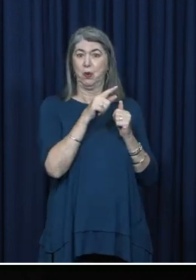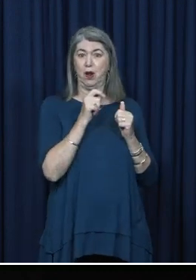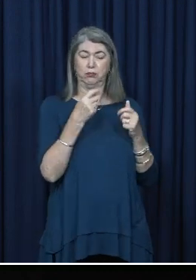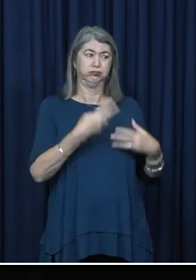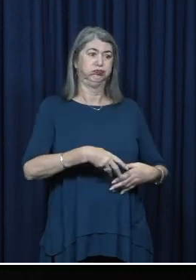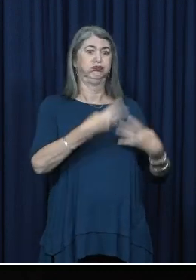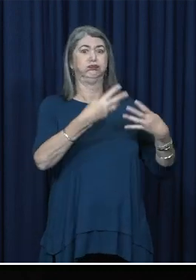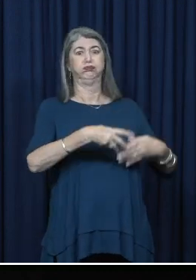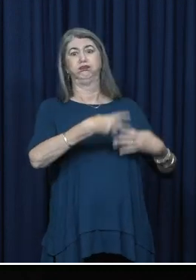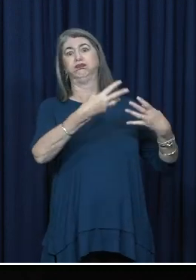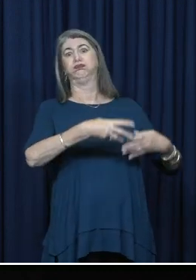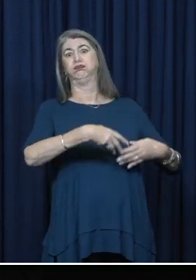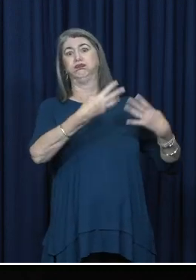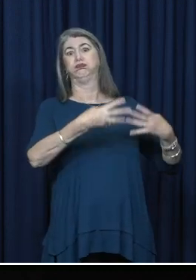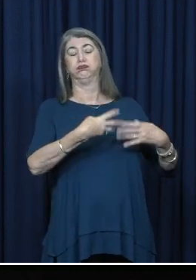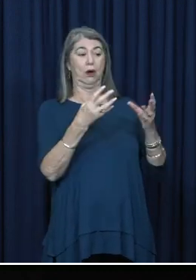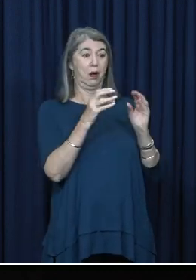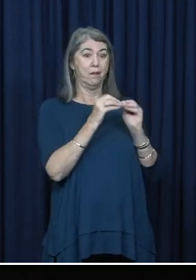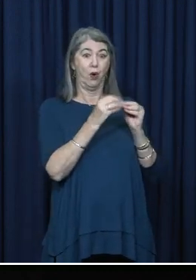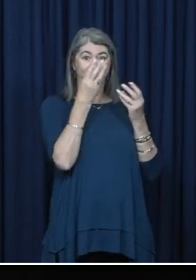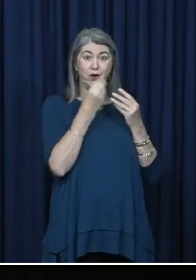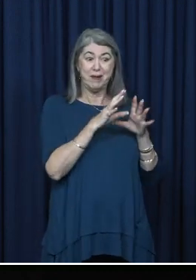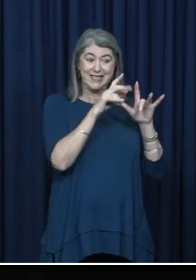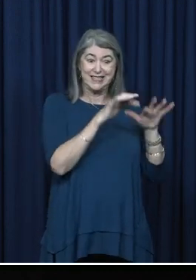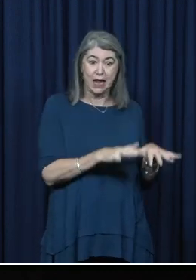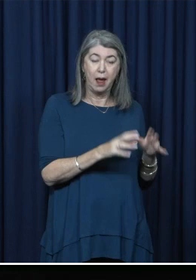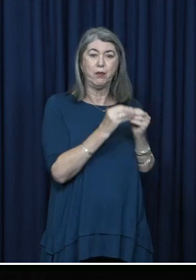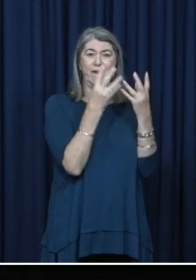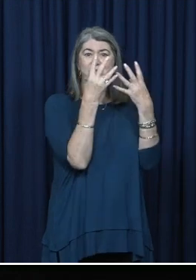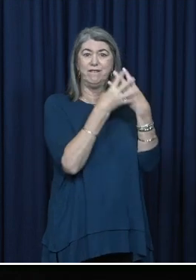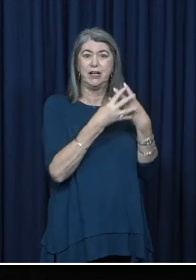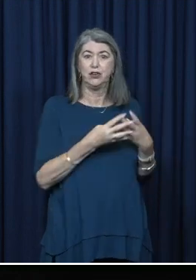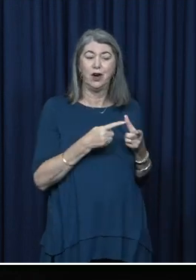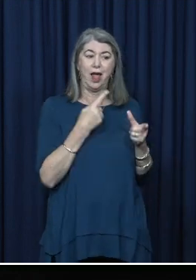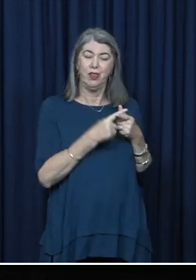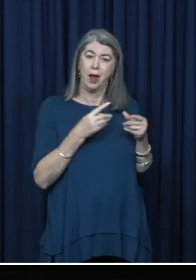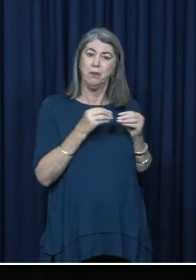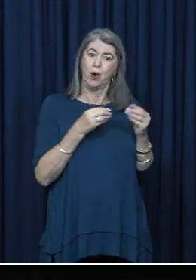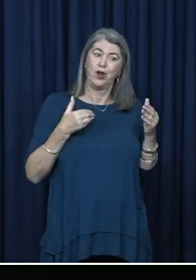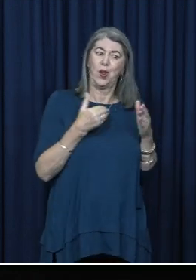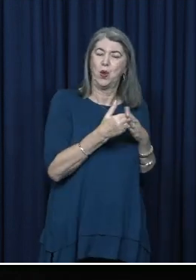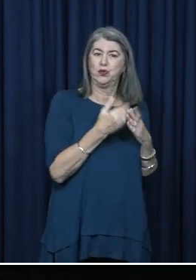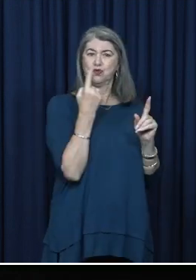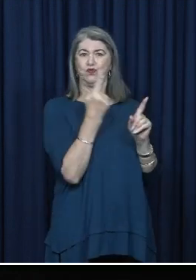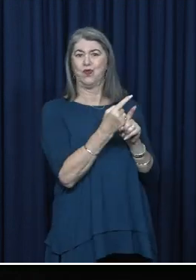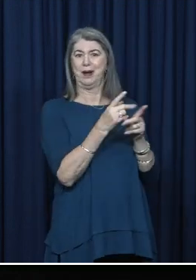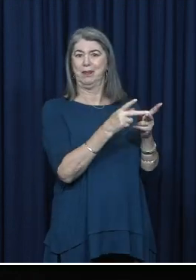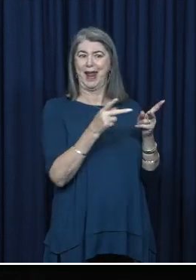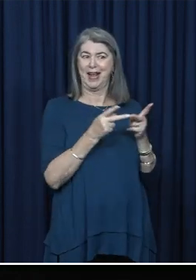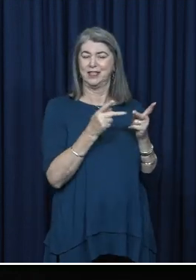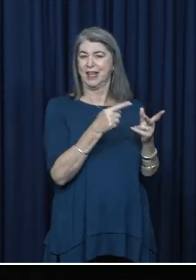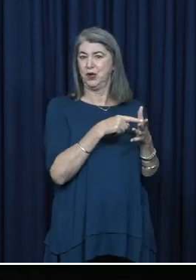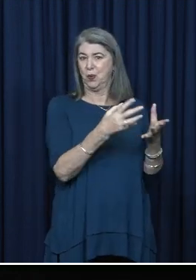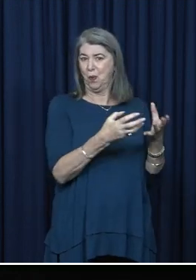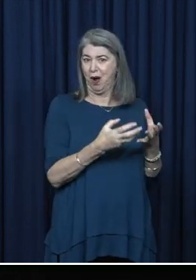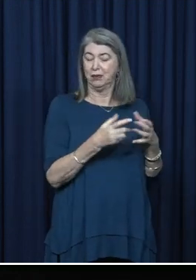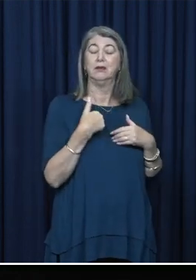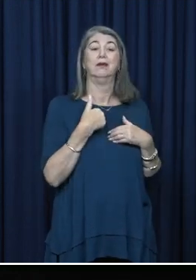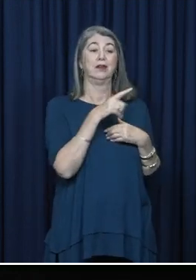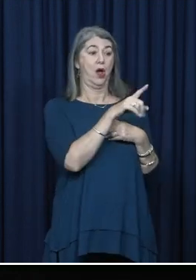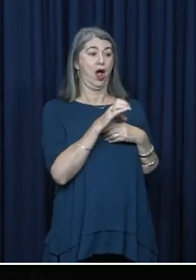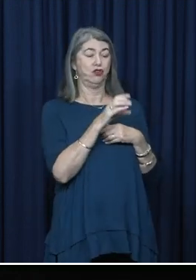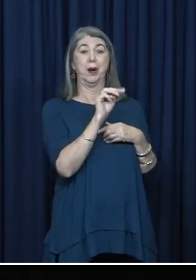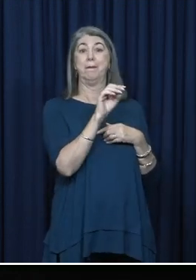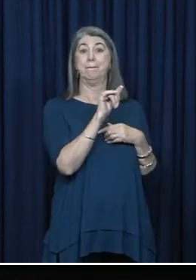pop up. The more you type, the more will filter out, and the closer you get to your destination on what you're looking for. So I'm going to take 100